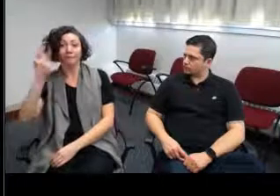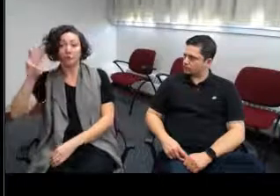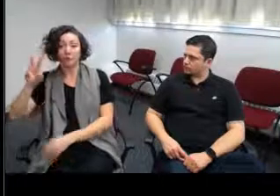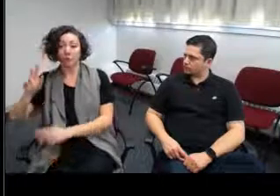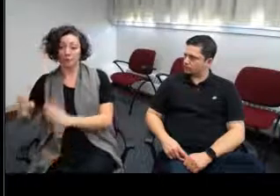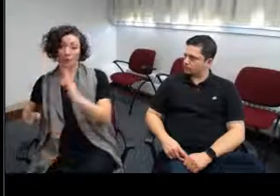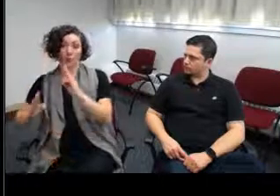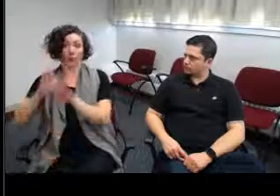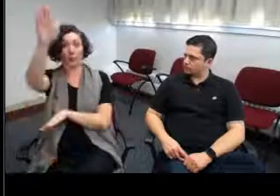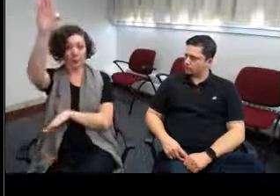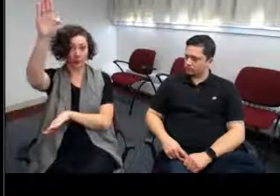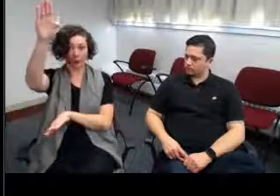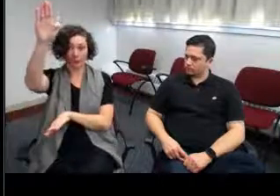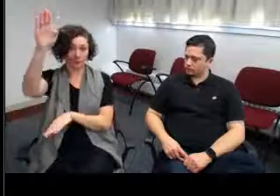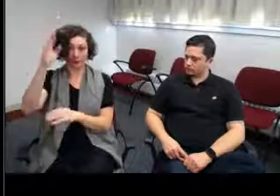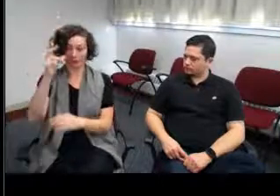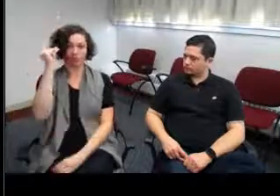on this mountain.